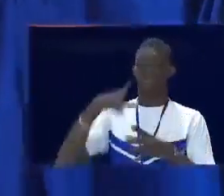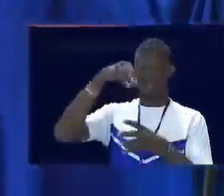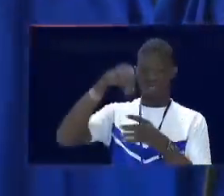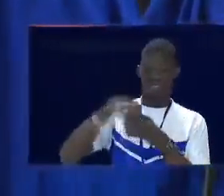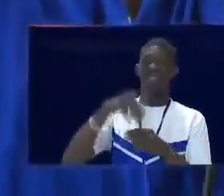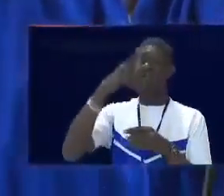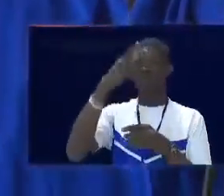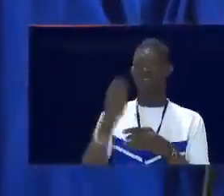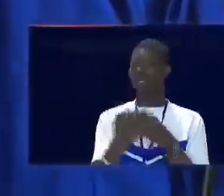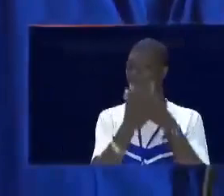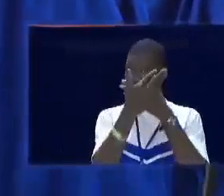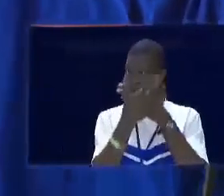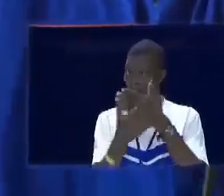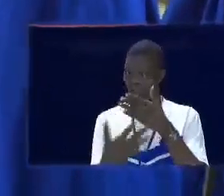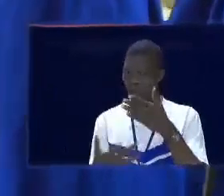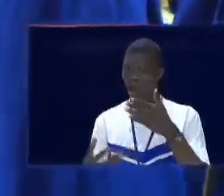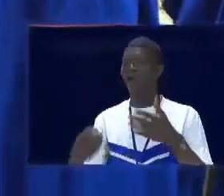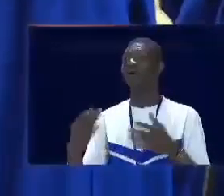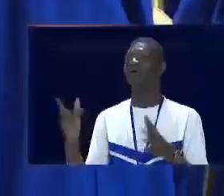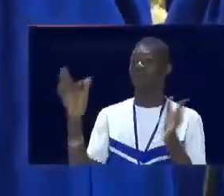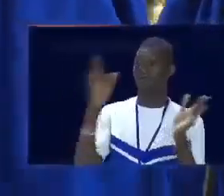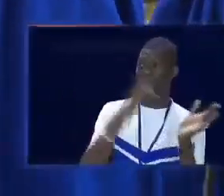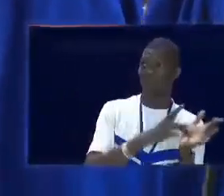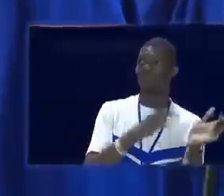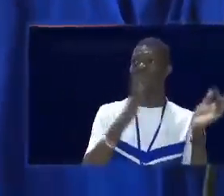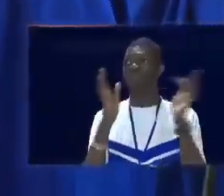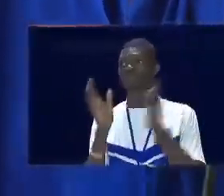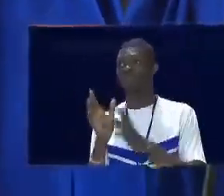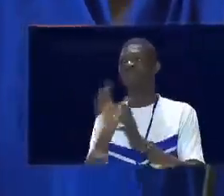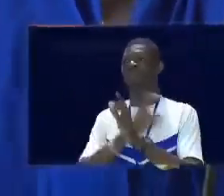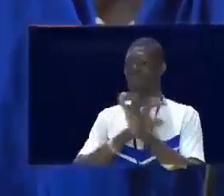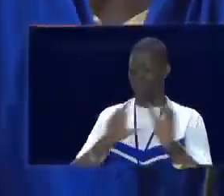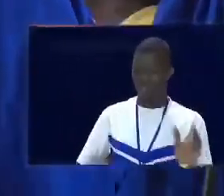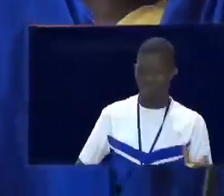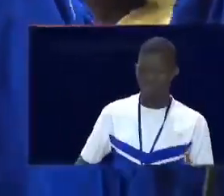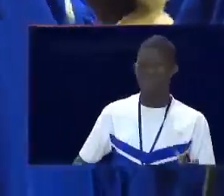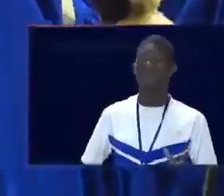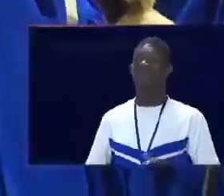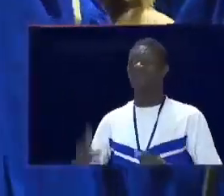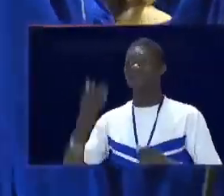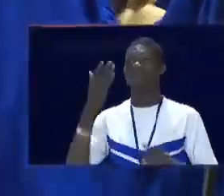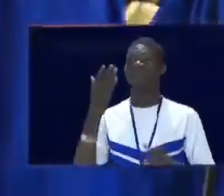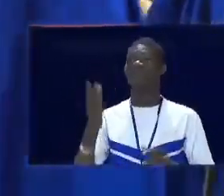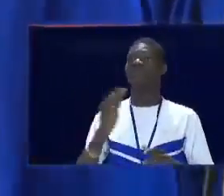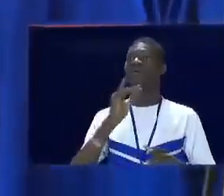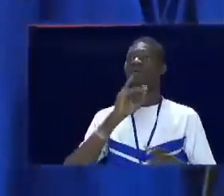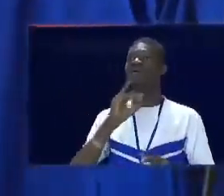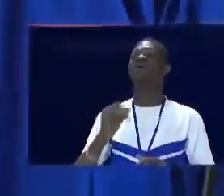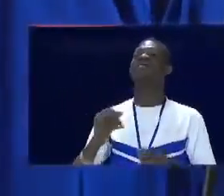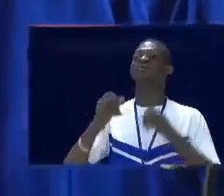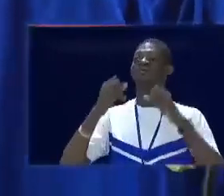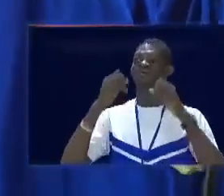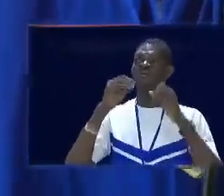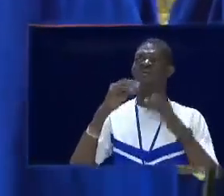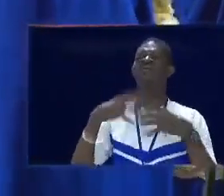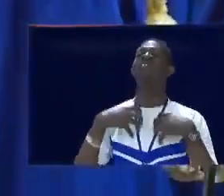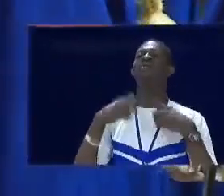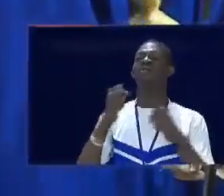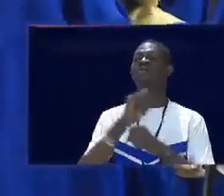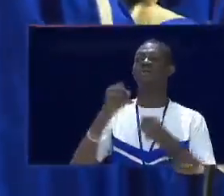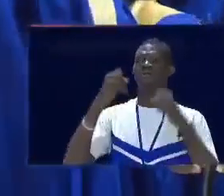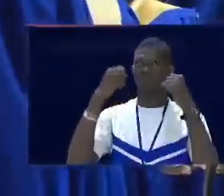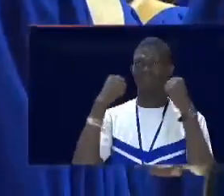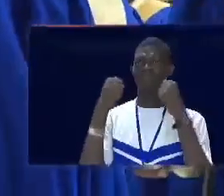Power in the blood of Jesus Christ. There is